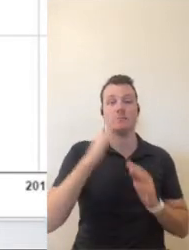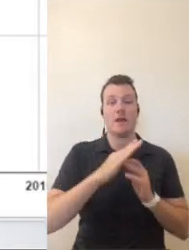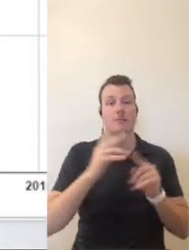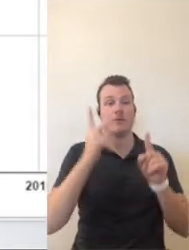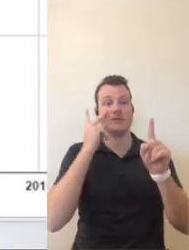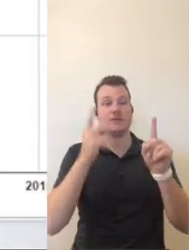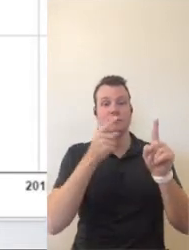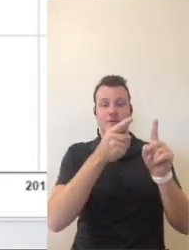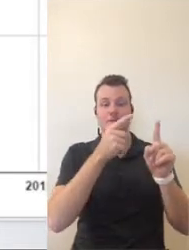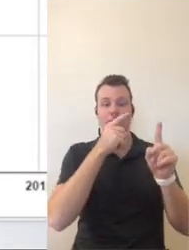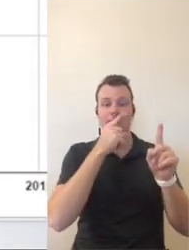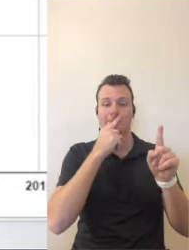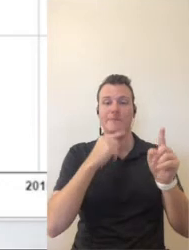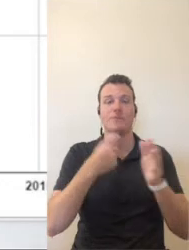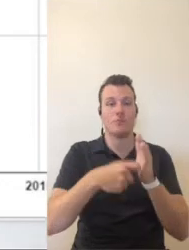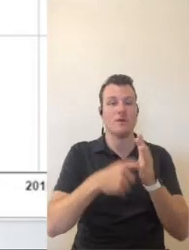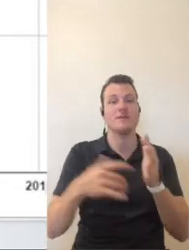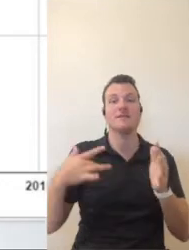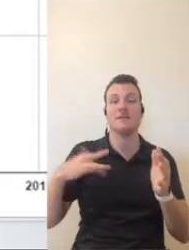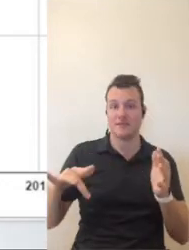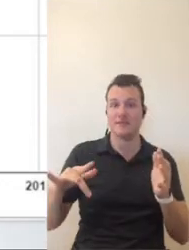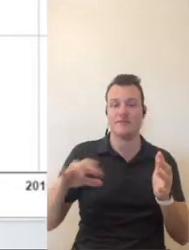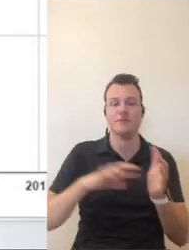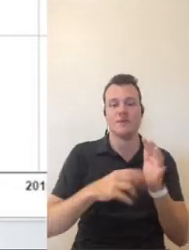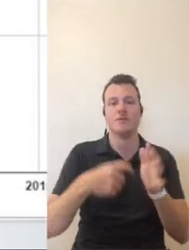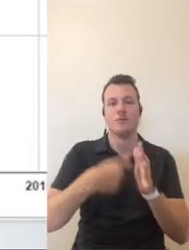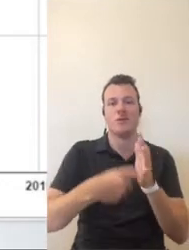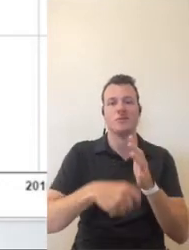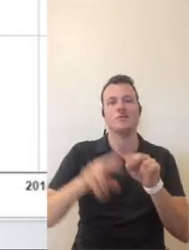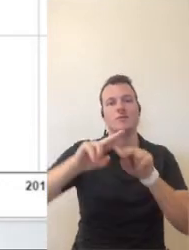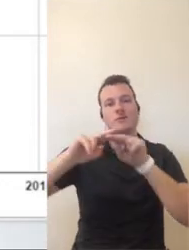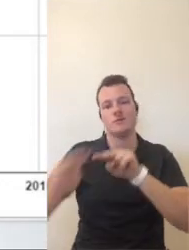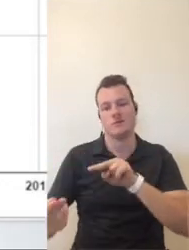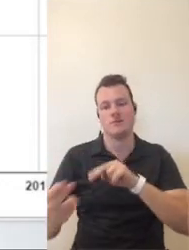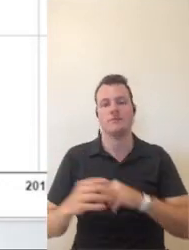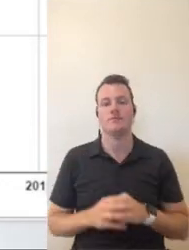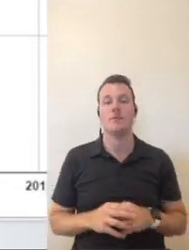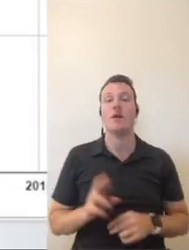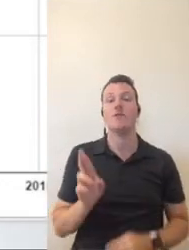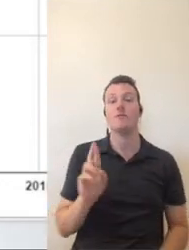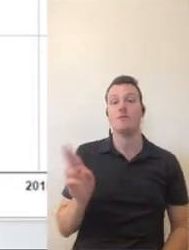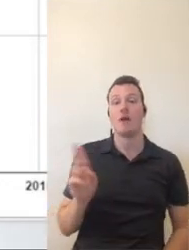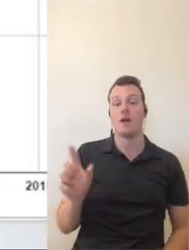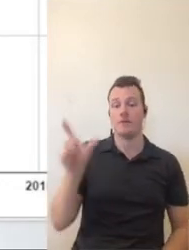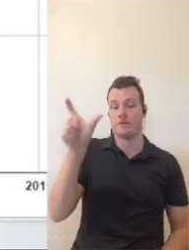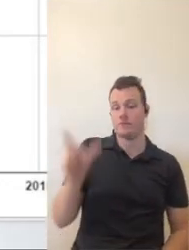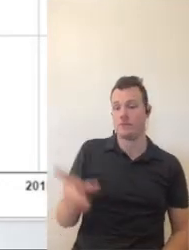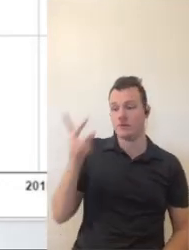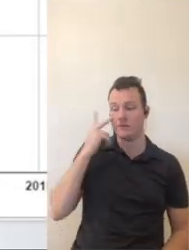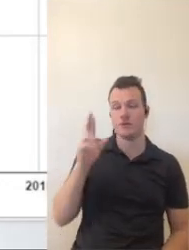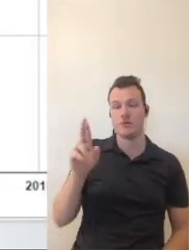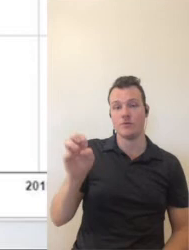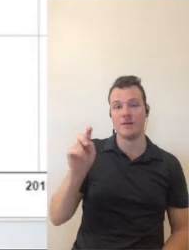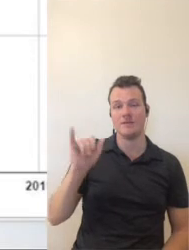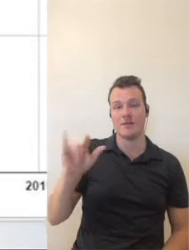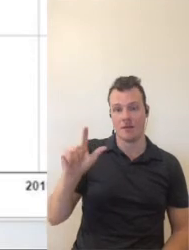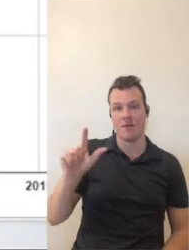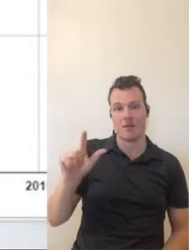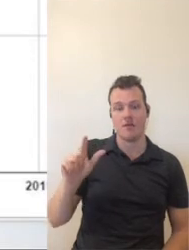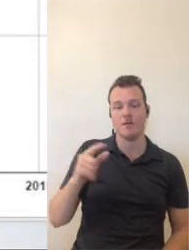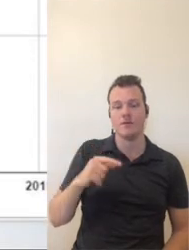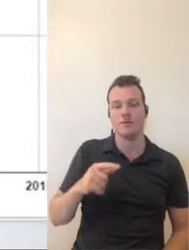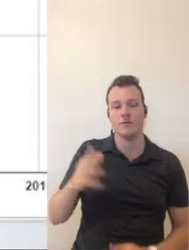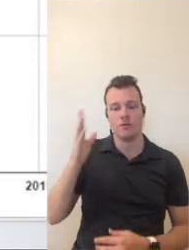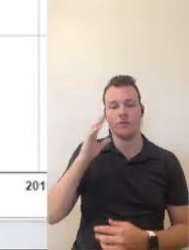price insensitive, prices are going down. If you look on the right-hand side, those are the retail prices, you will